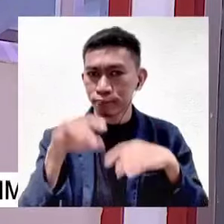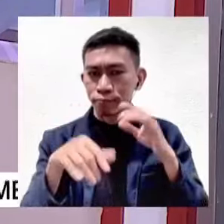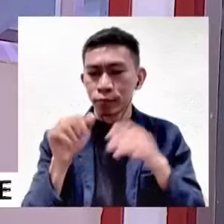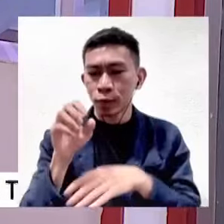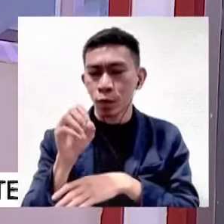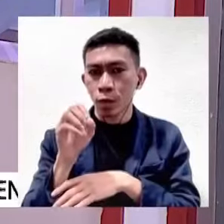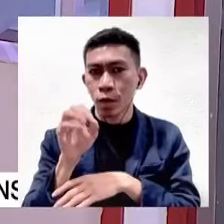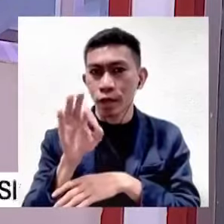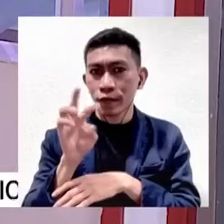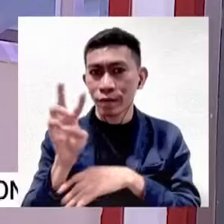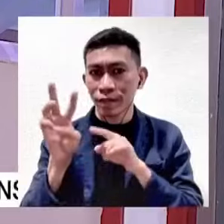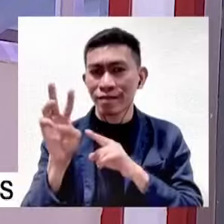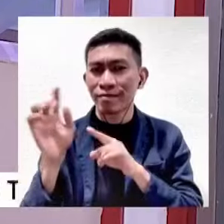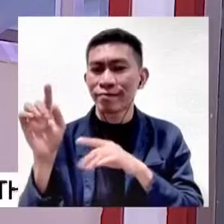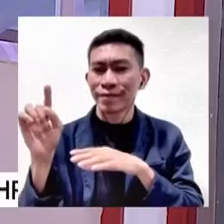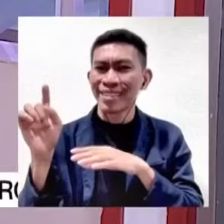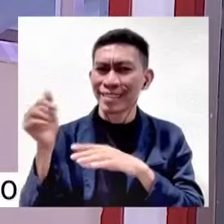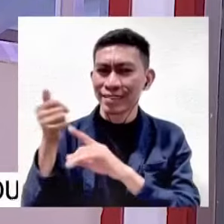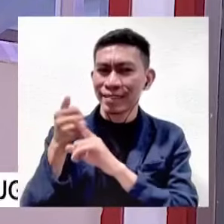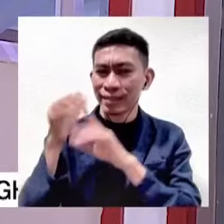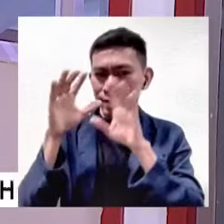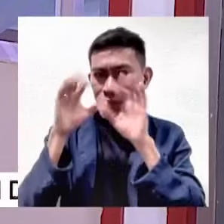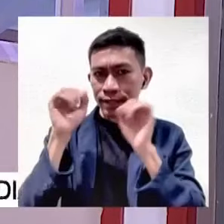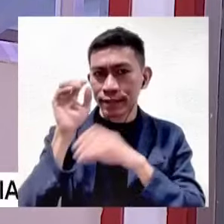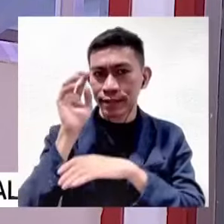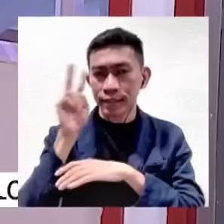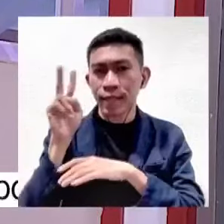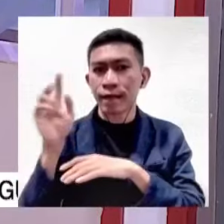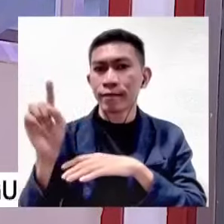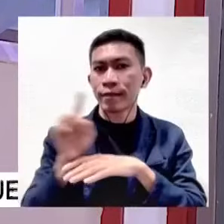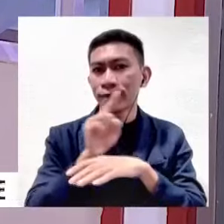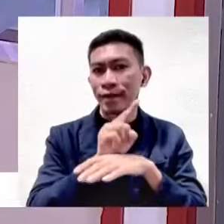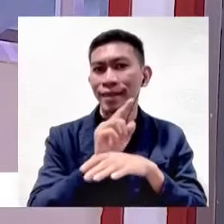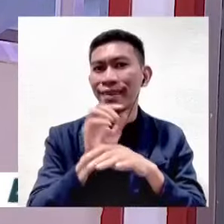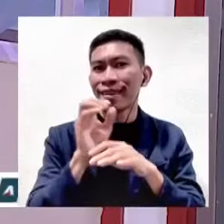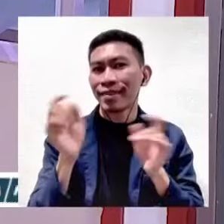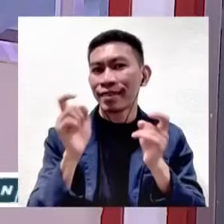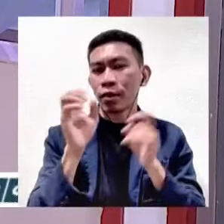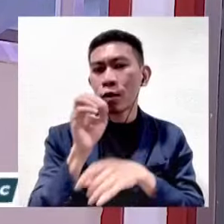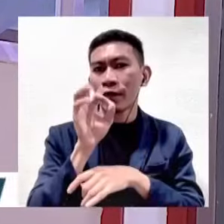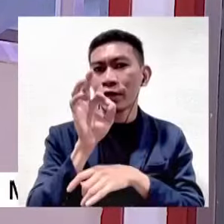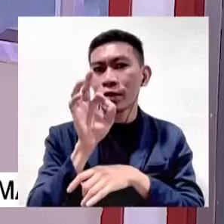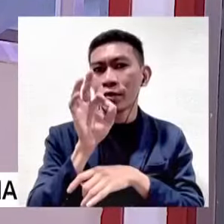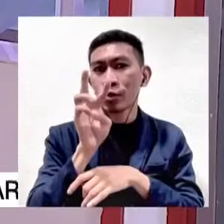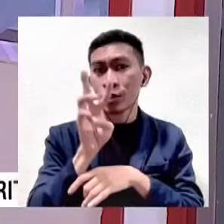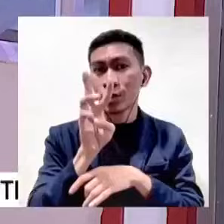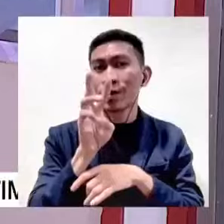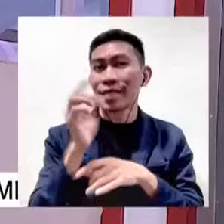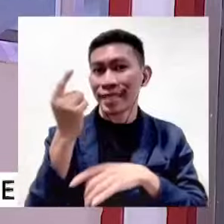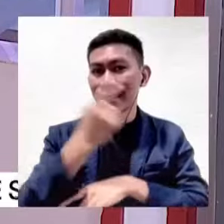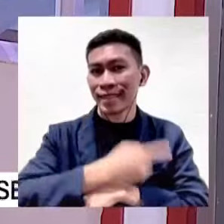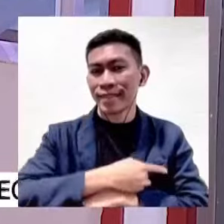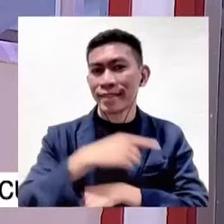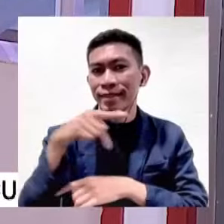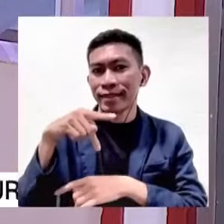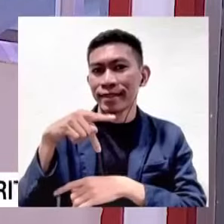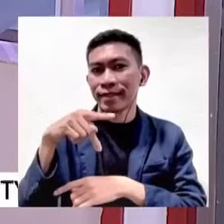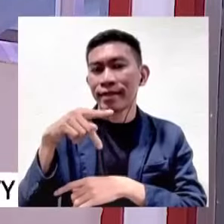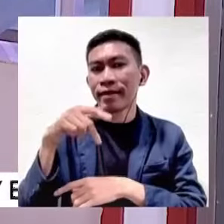of OFW Family Day in Pasay City. Our correspondent, Pia Gutierrez, now joins us with details. Pia, over to